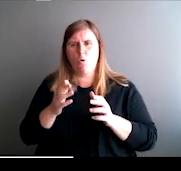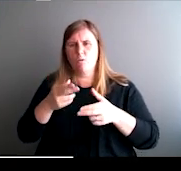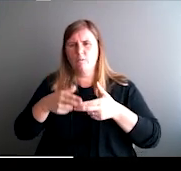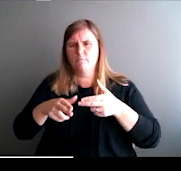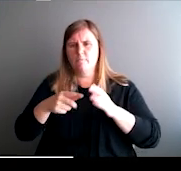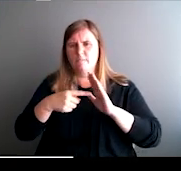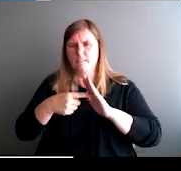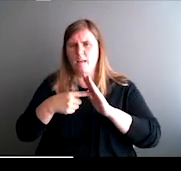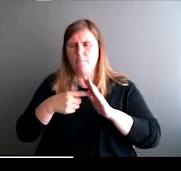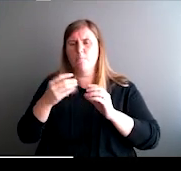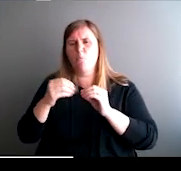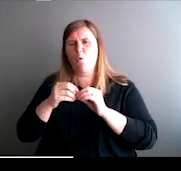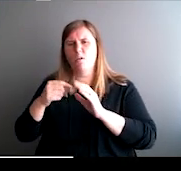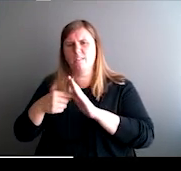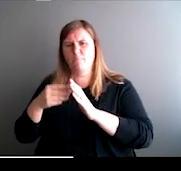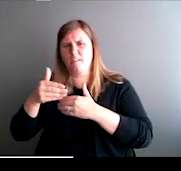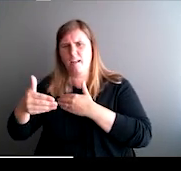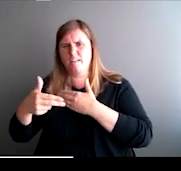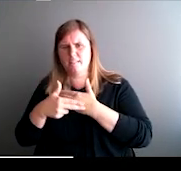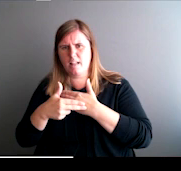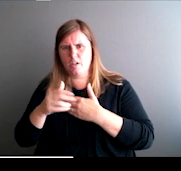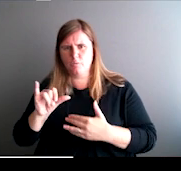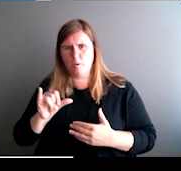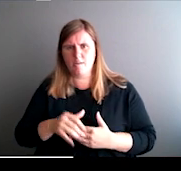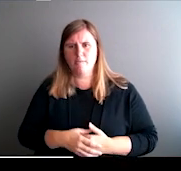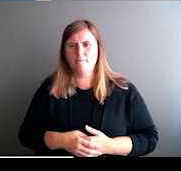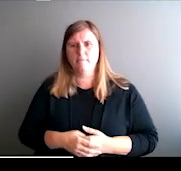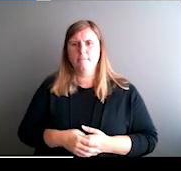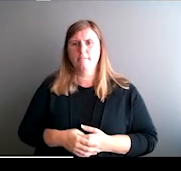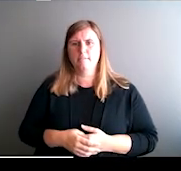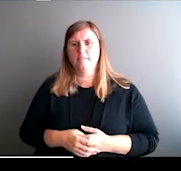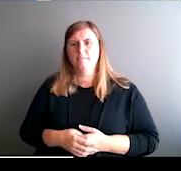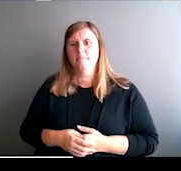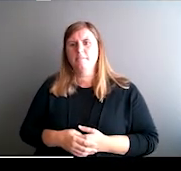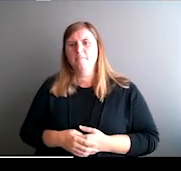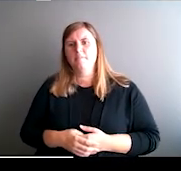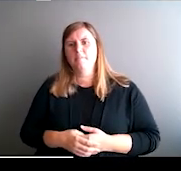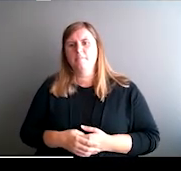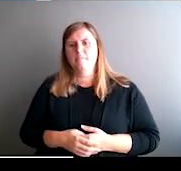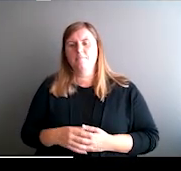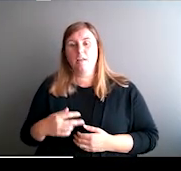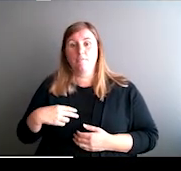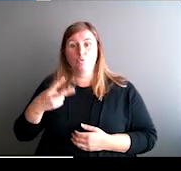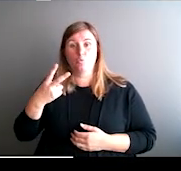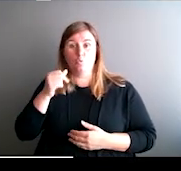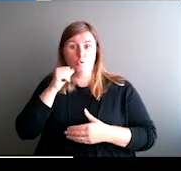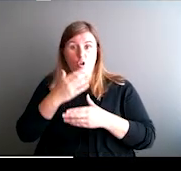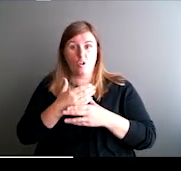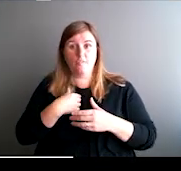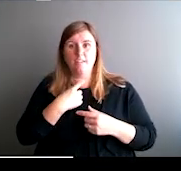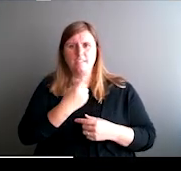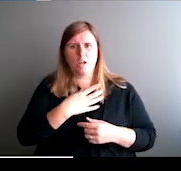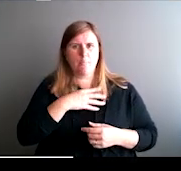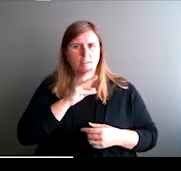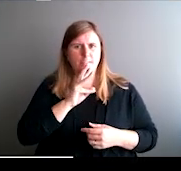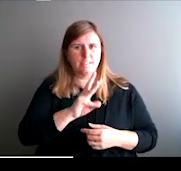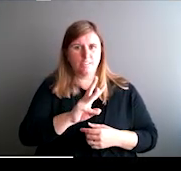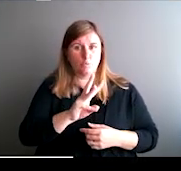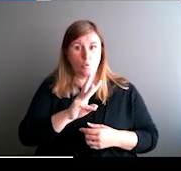on the next slide. If I tell I have two daughters, and if I tell my 6-year-old